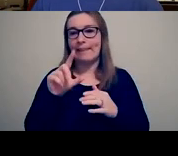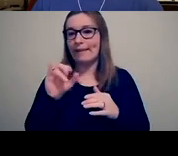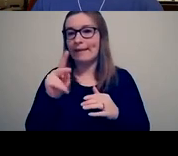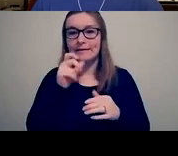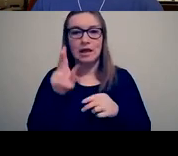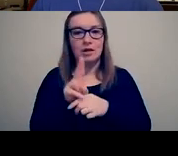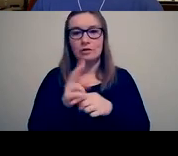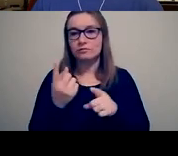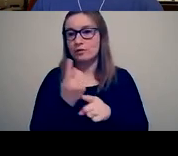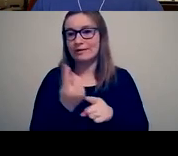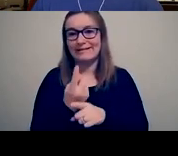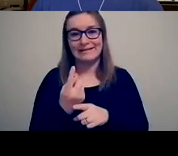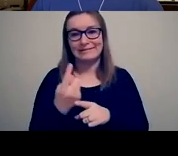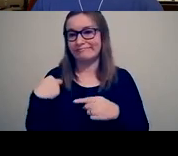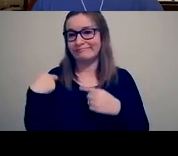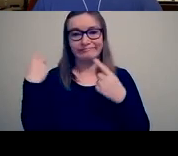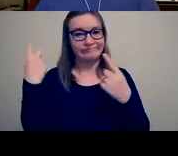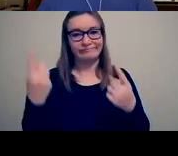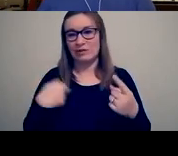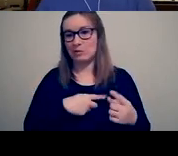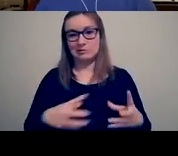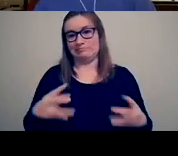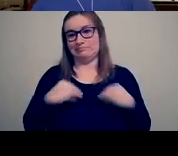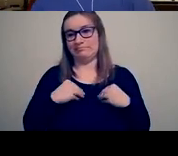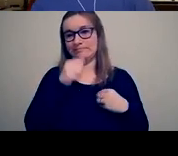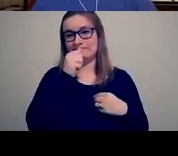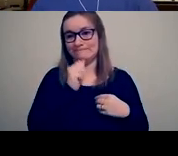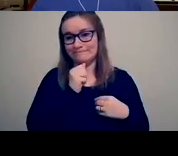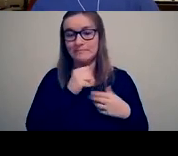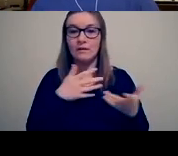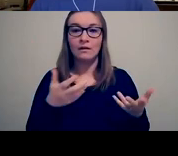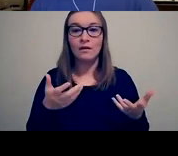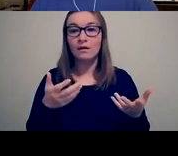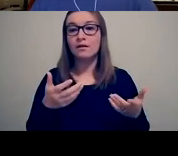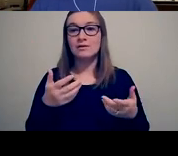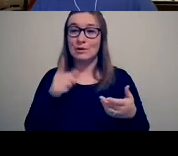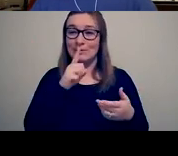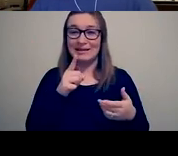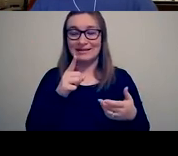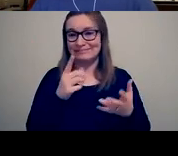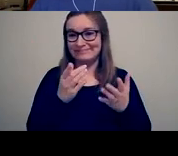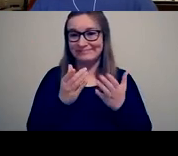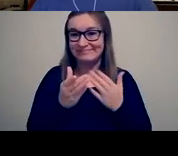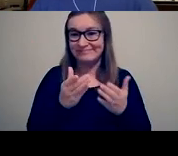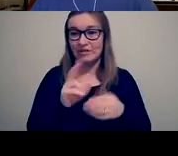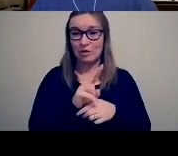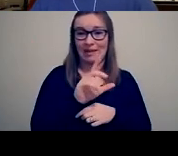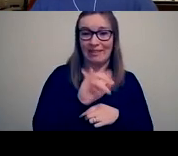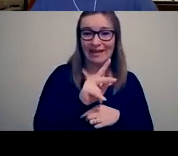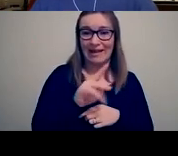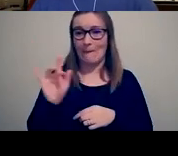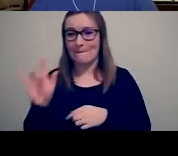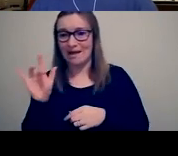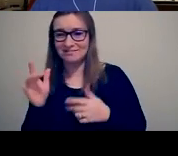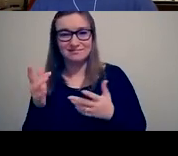and we just sort of accept it, right? So, you know, it gets sort of arbitrary between using a link and button. Anyway, I don't